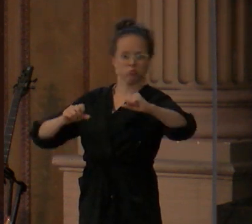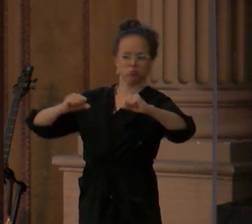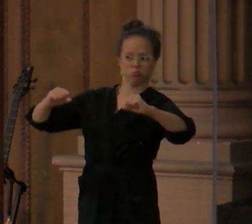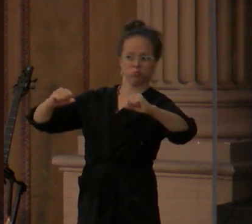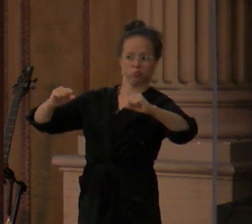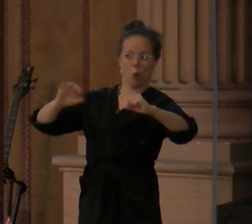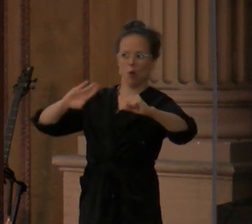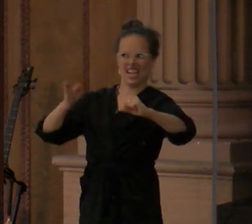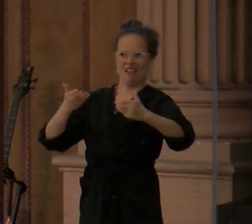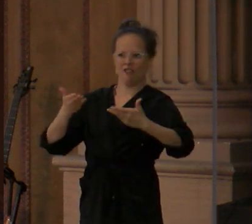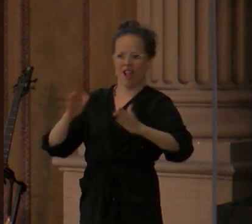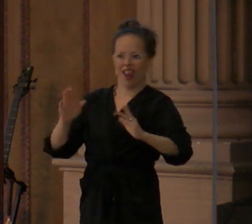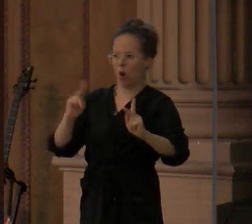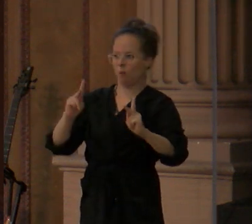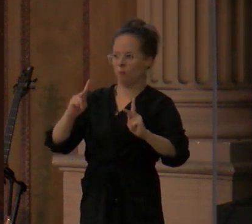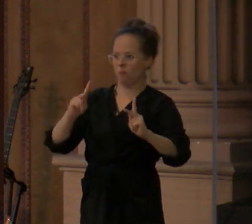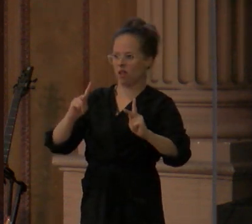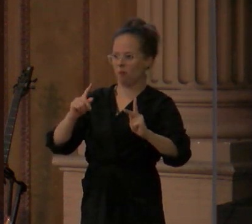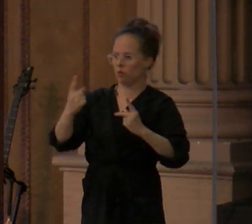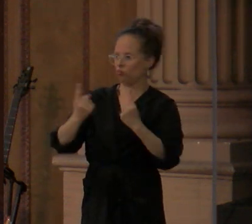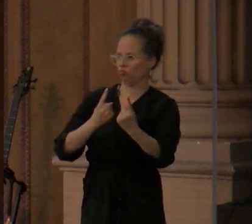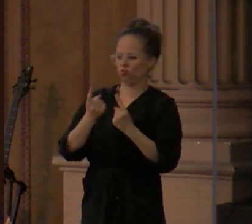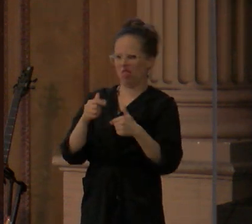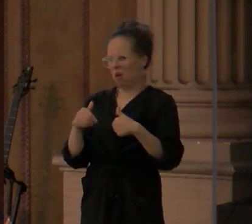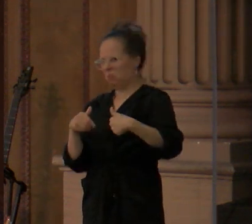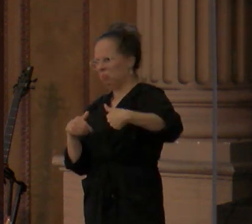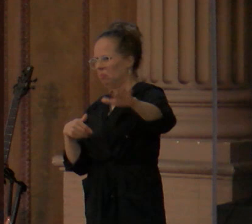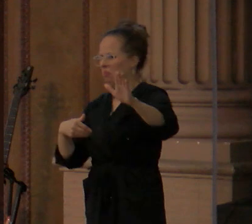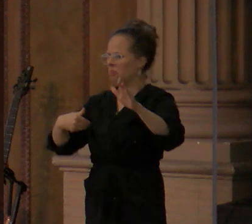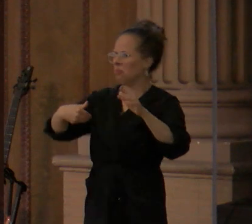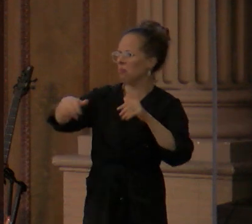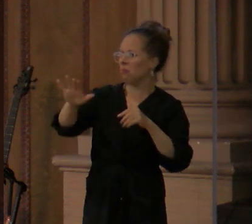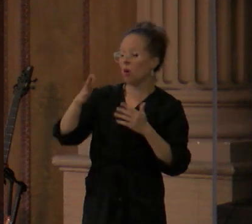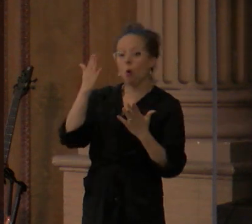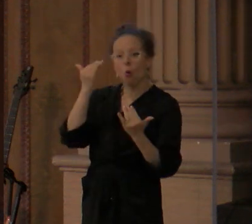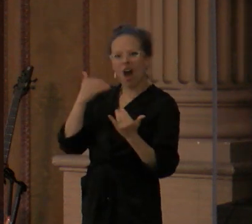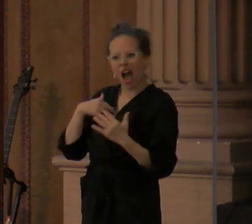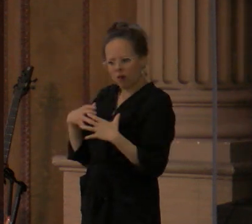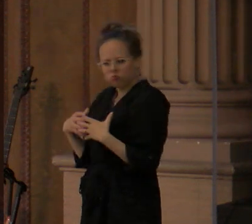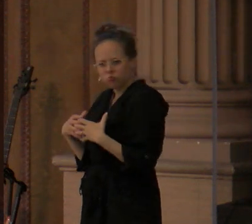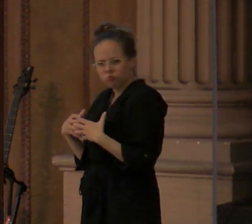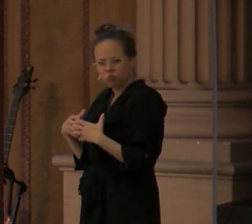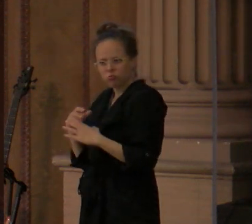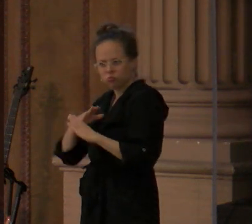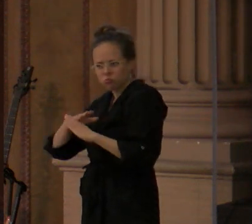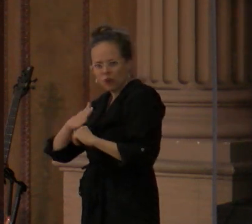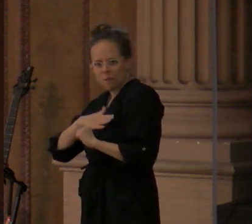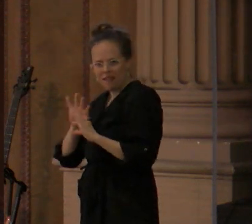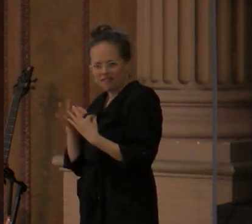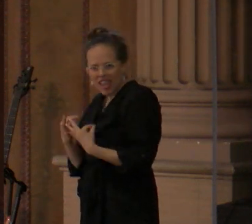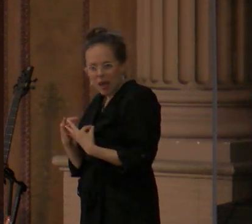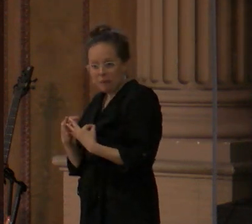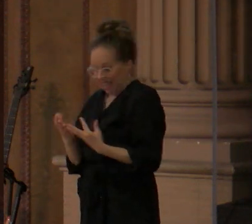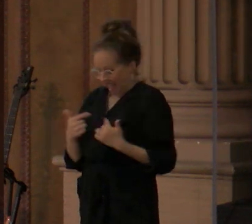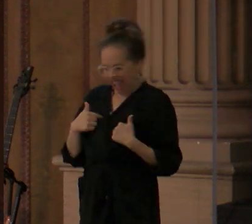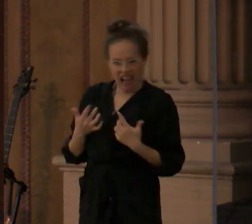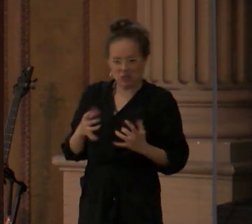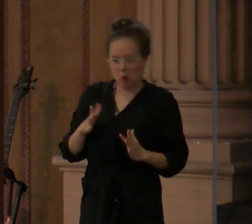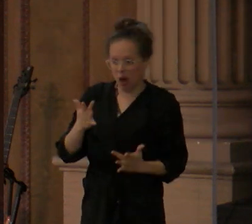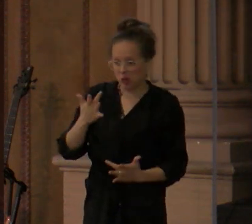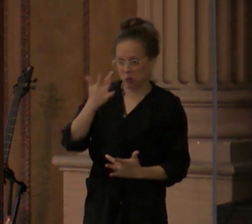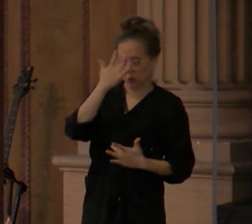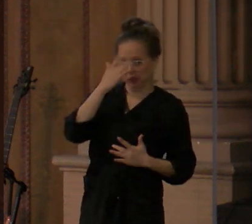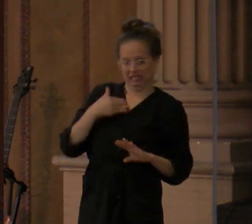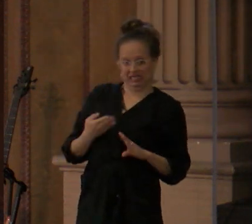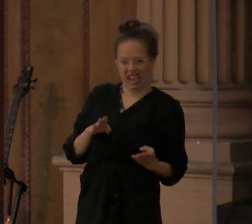people who are alive, but they treated them like they were dead. They threw them outside because their kids could get sick and die. They could get sick and die. could cost them their lives. So they had to